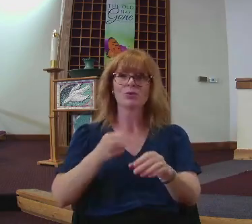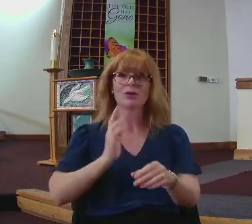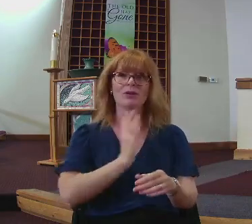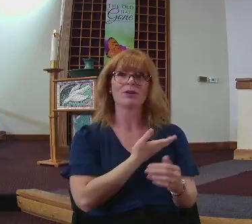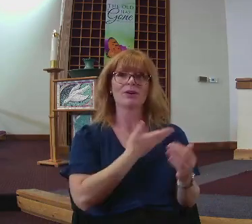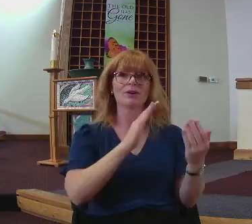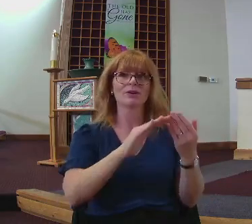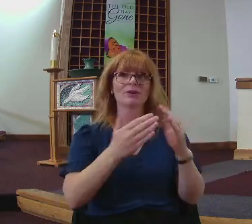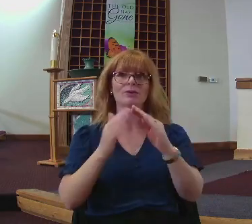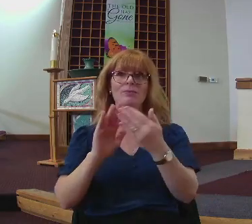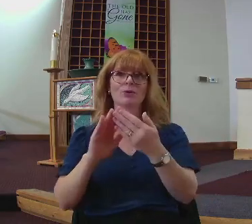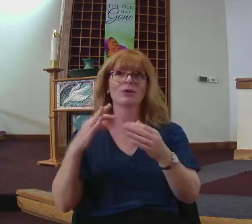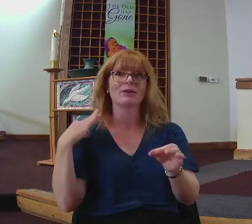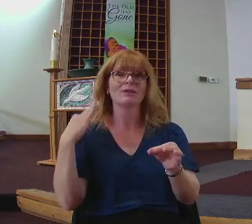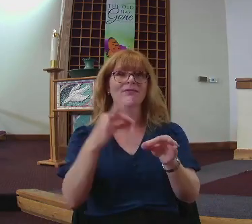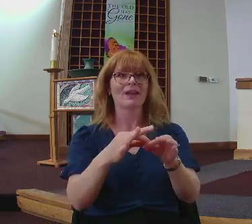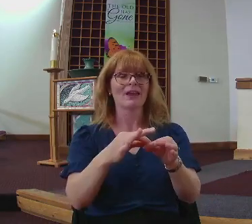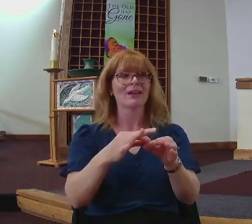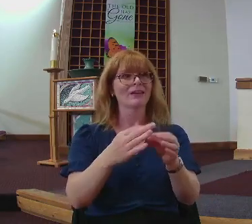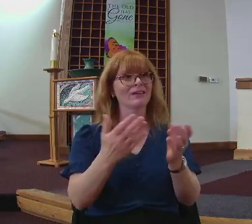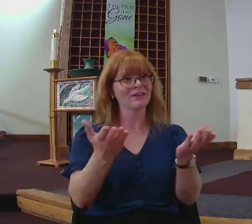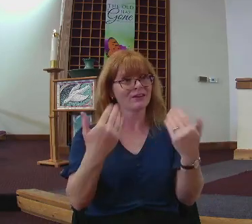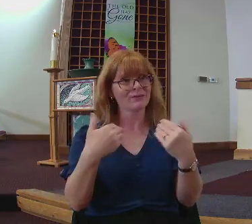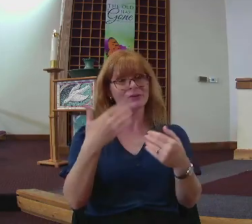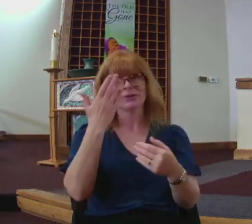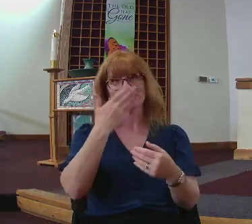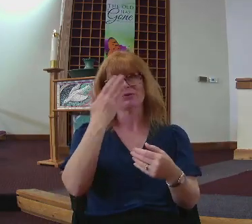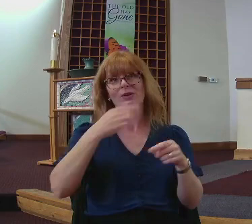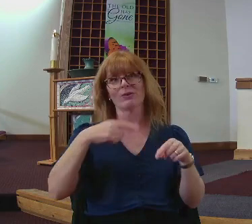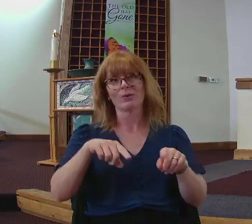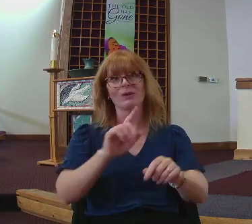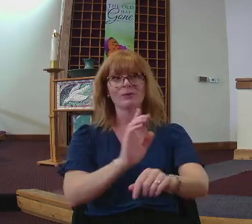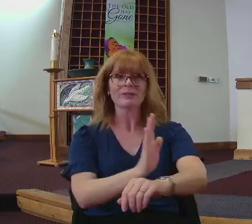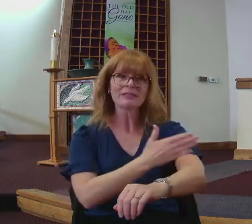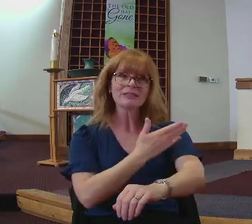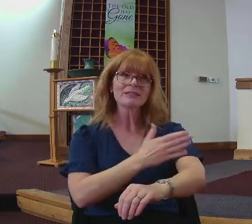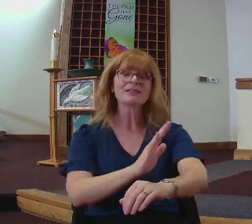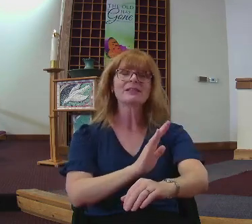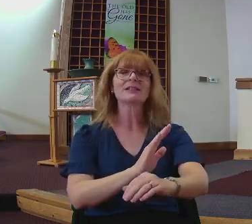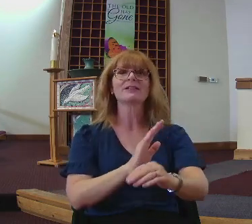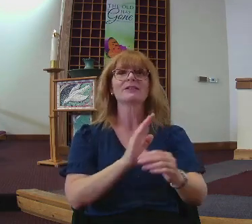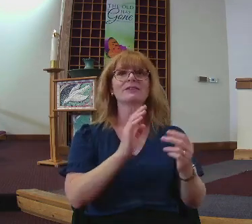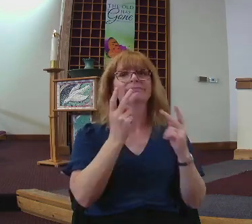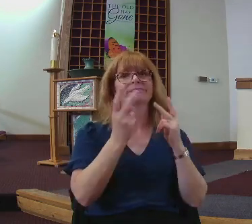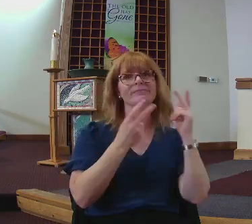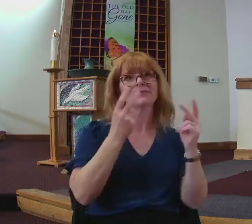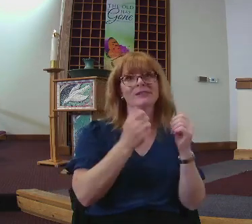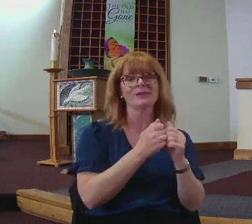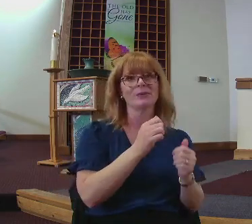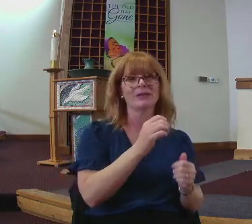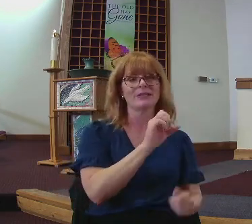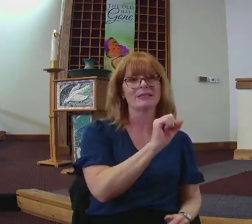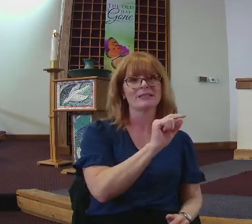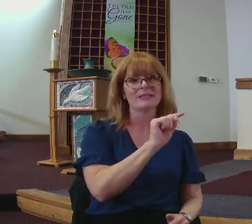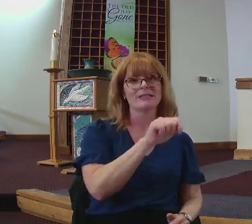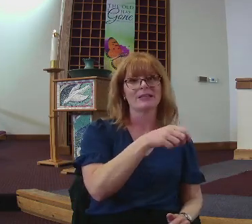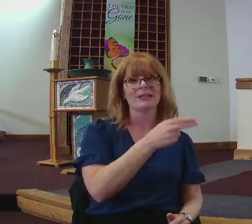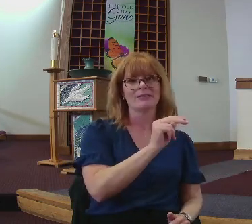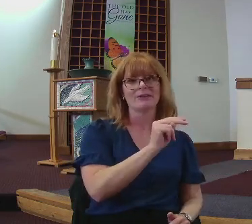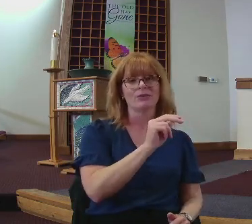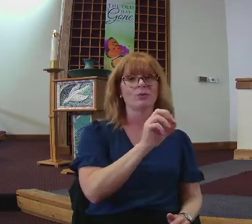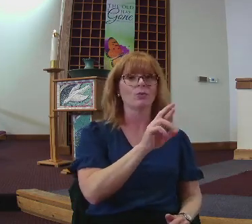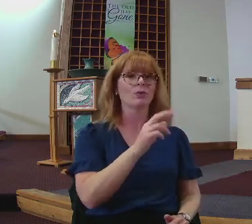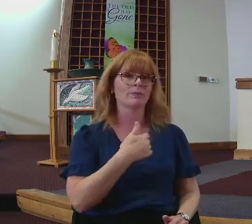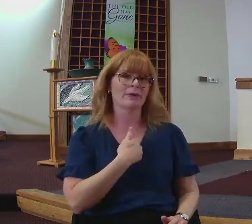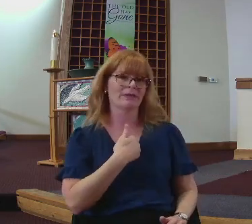of faith, you're invited to come forward as we sing, or you can visit with Pastor Stephen or I outside